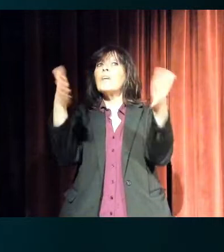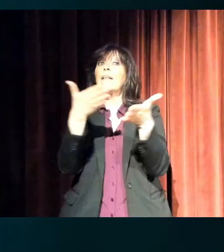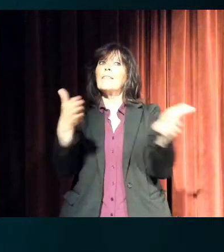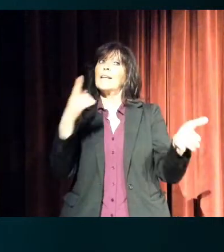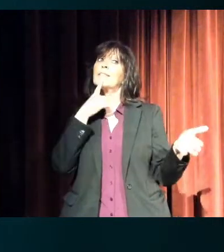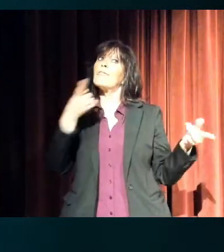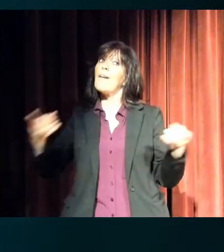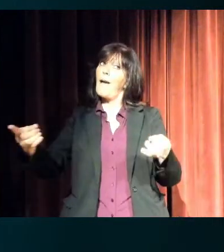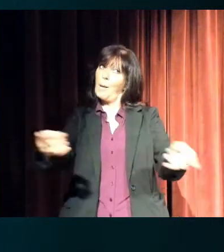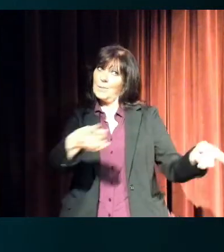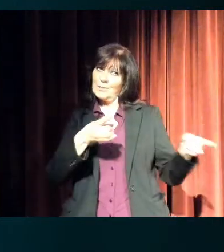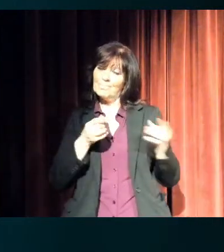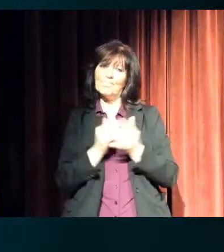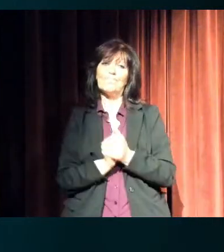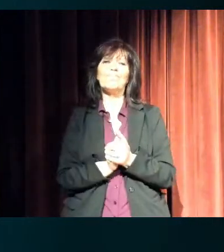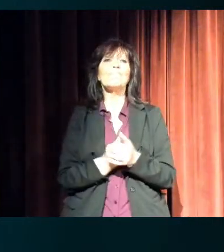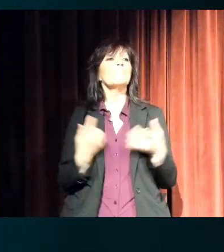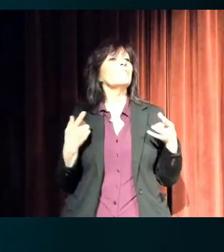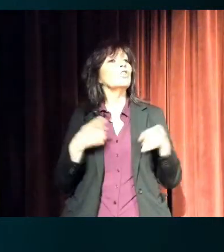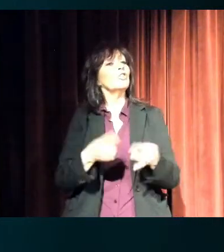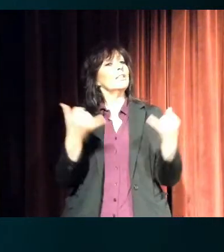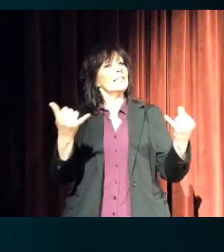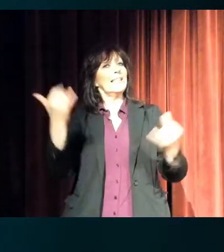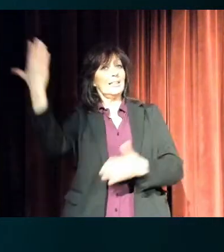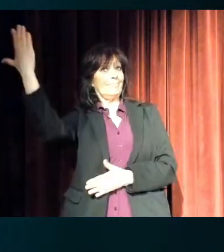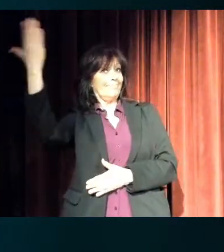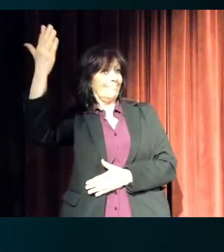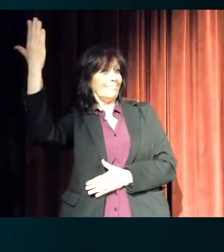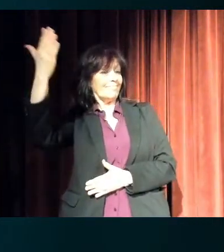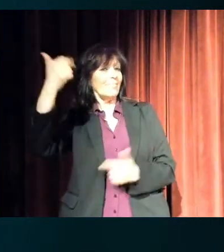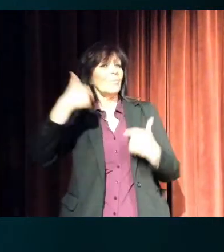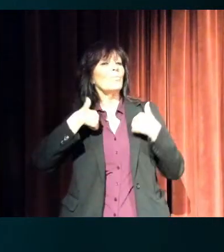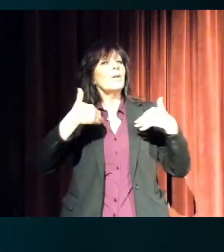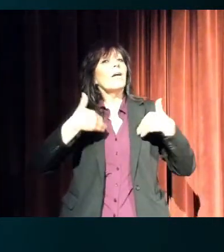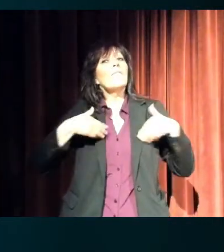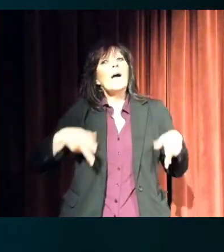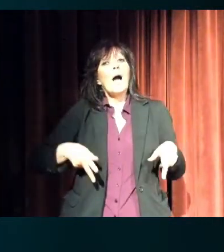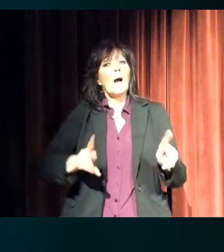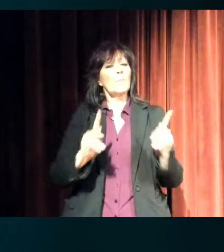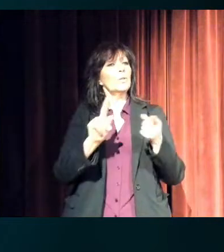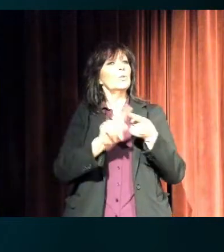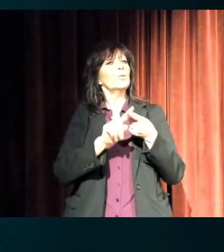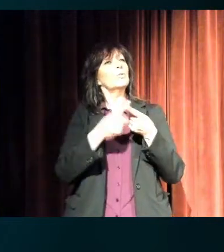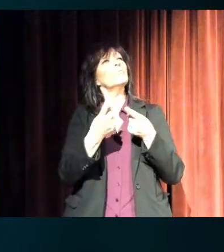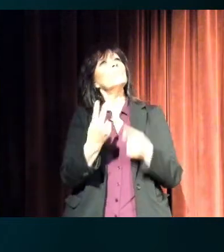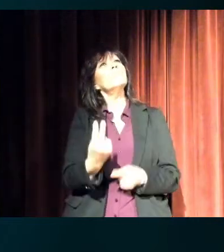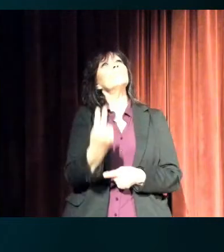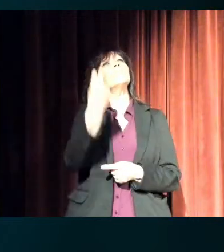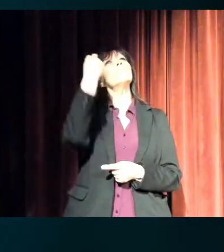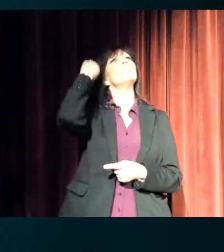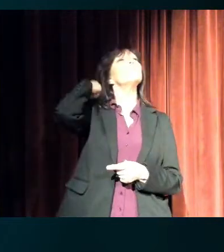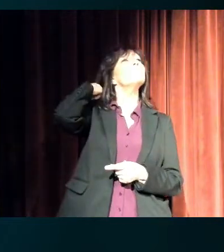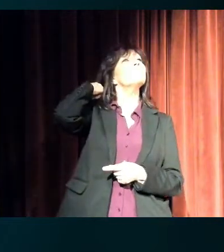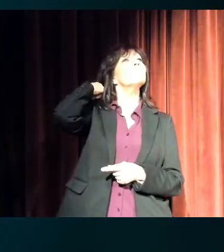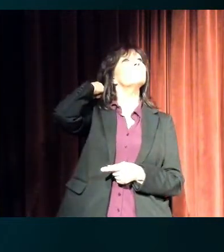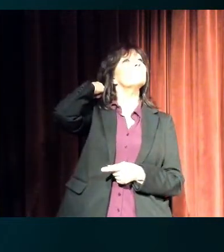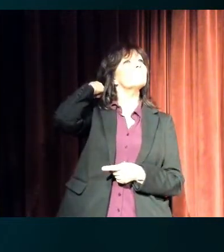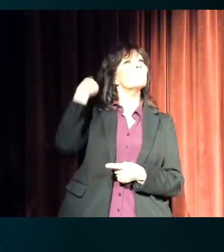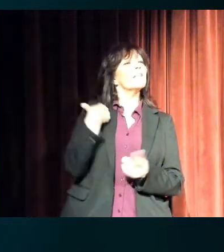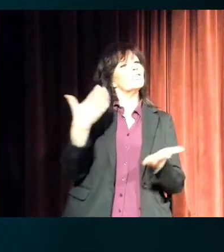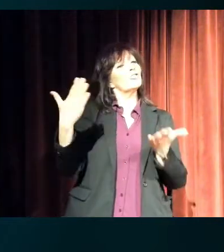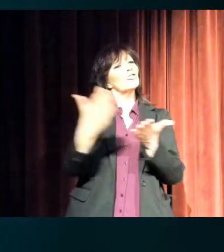Erie County. During today's address, we have the opportunity to reflect on the past